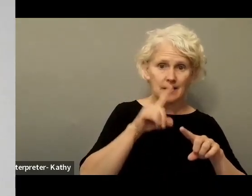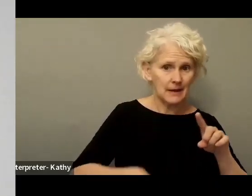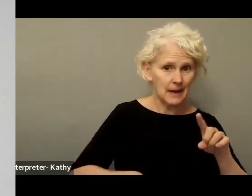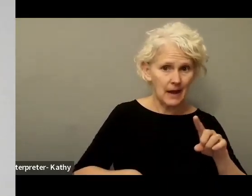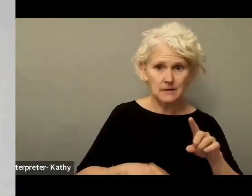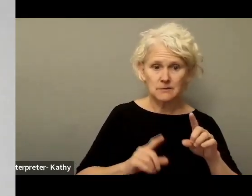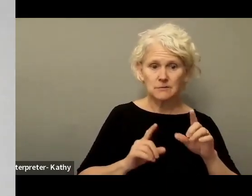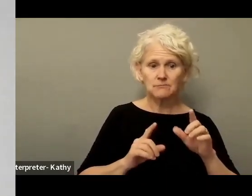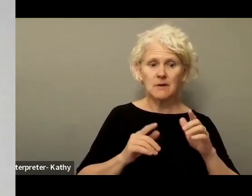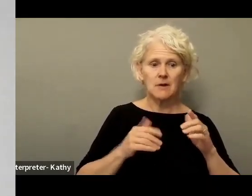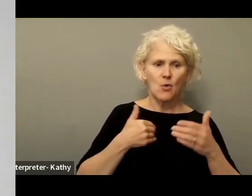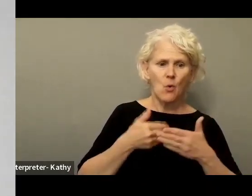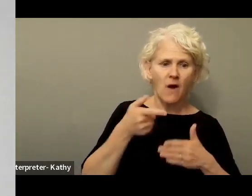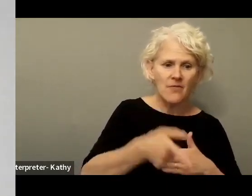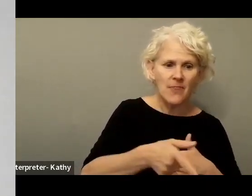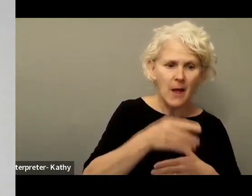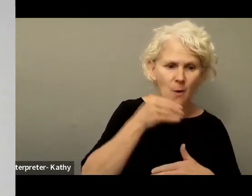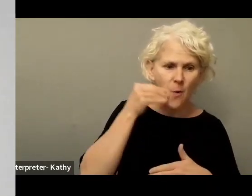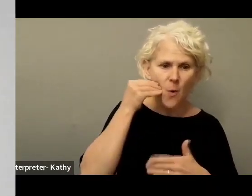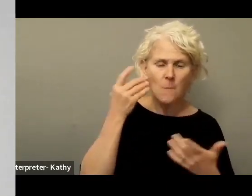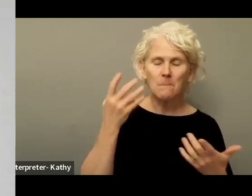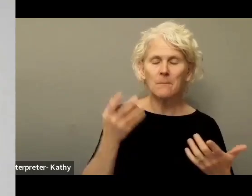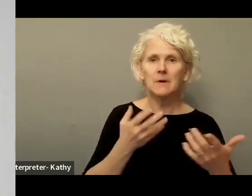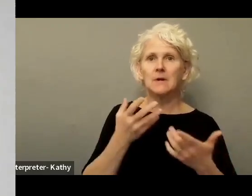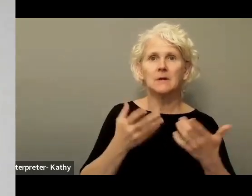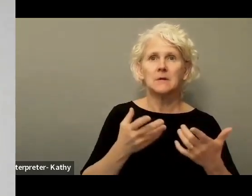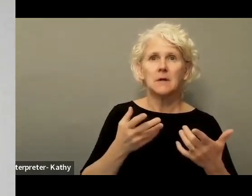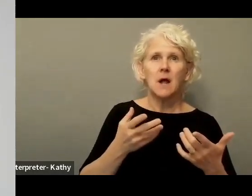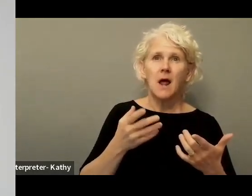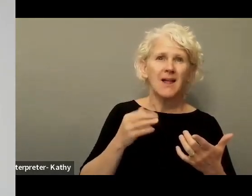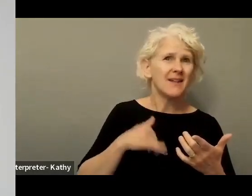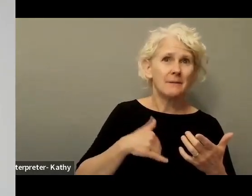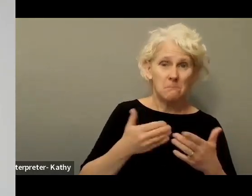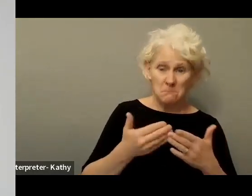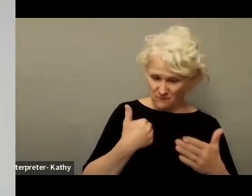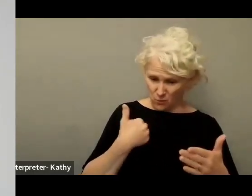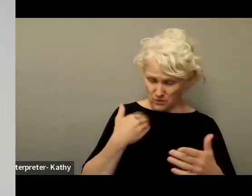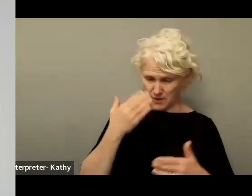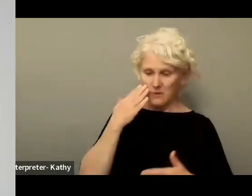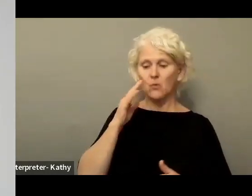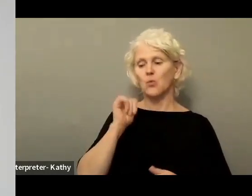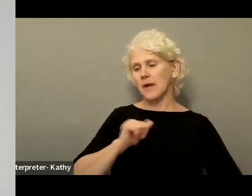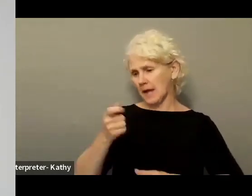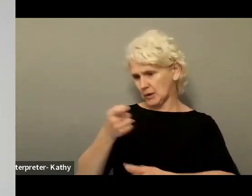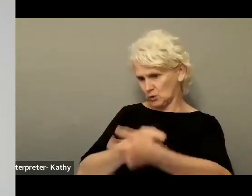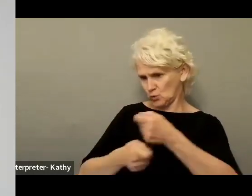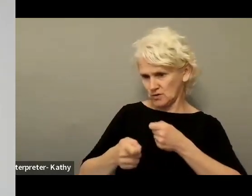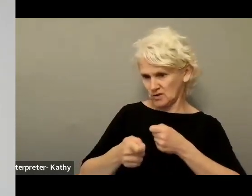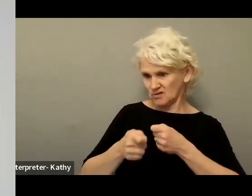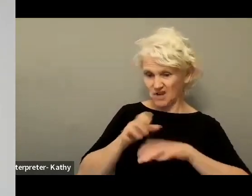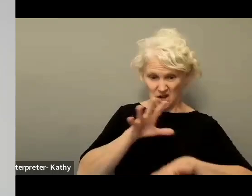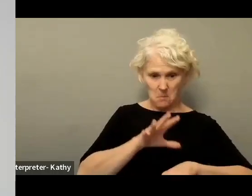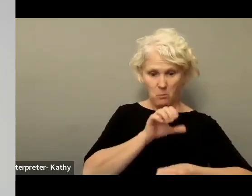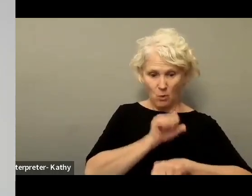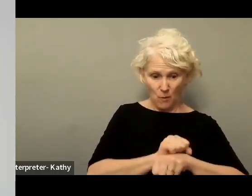client's home and know that a couple days ahead of time, we can switch that appointment